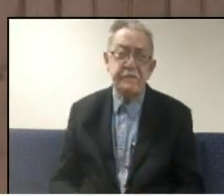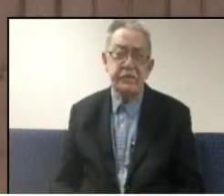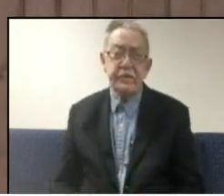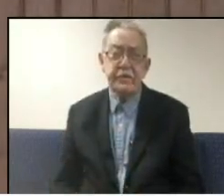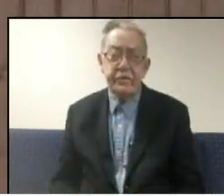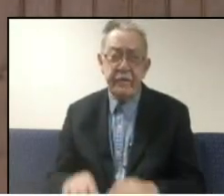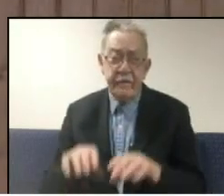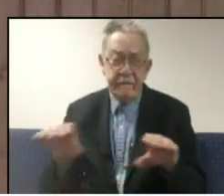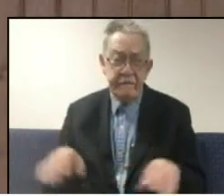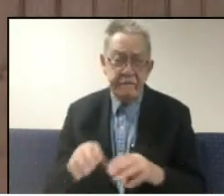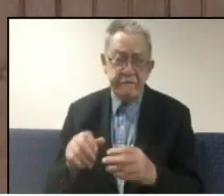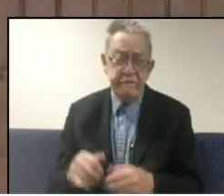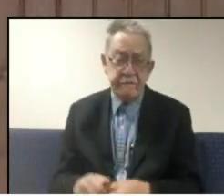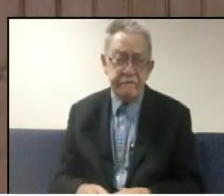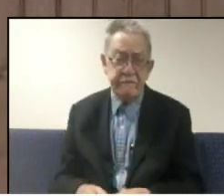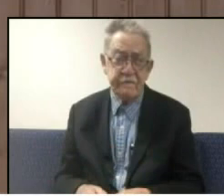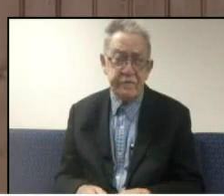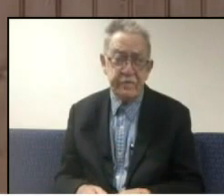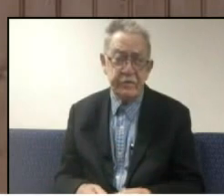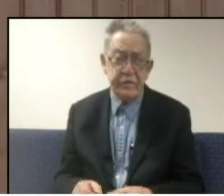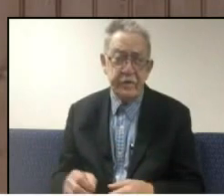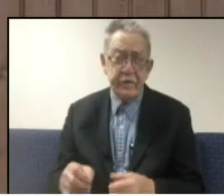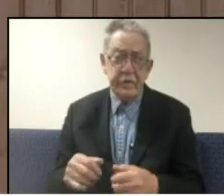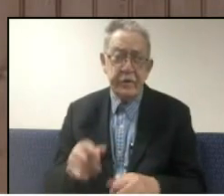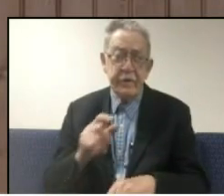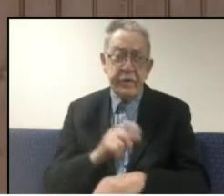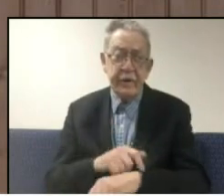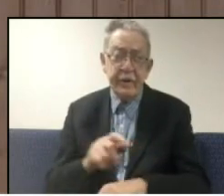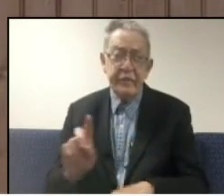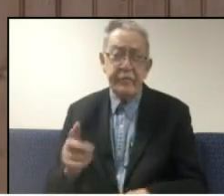doing? He's spending time alone